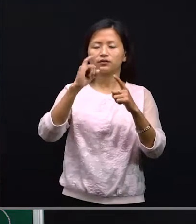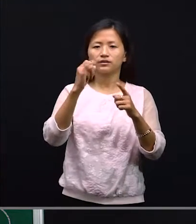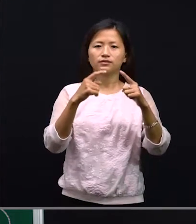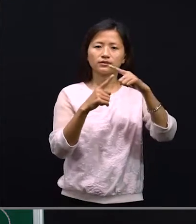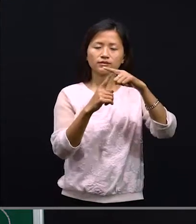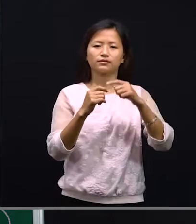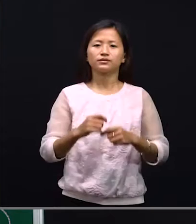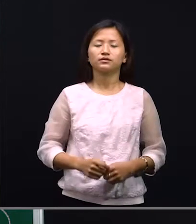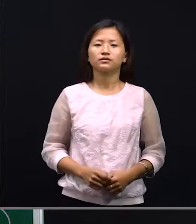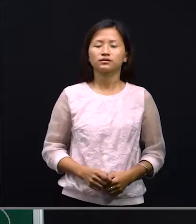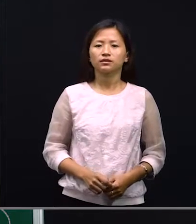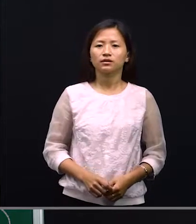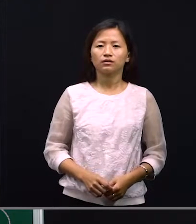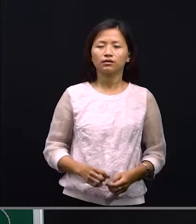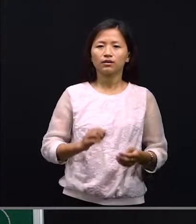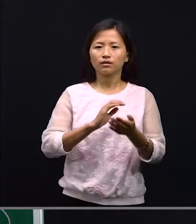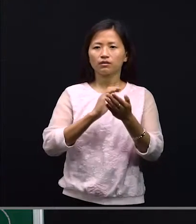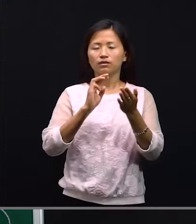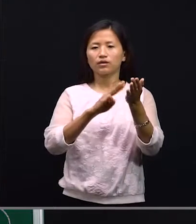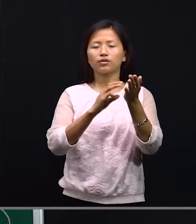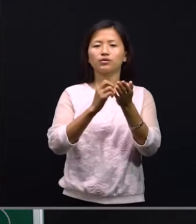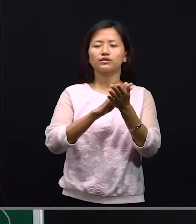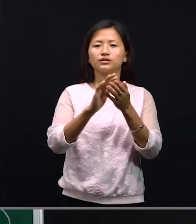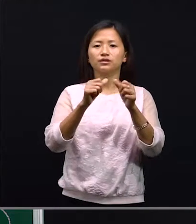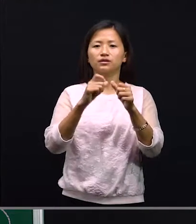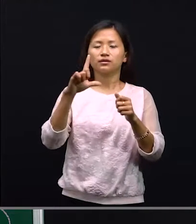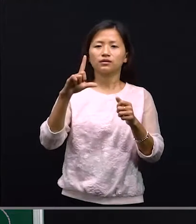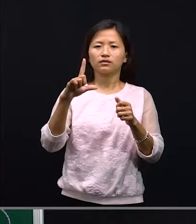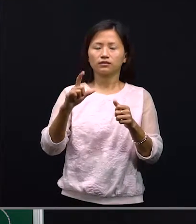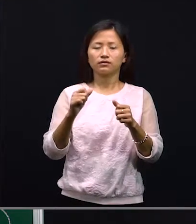the Molhe Pass. Okay, now this Molhe Pass is so